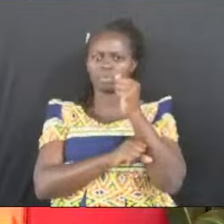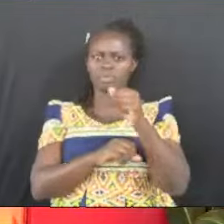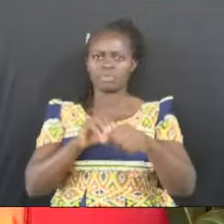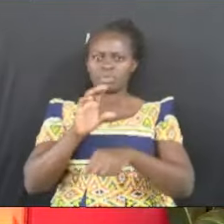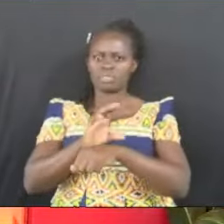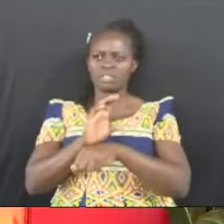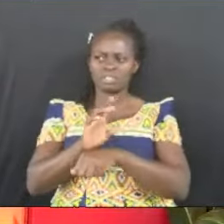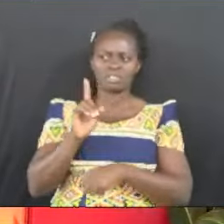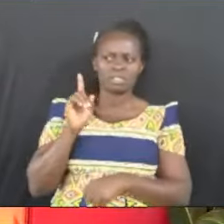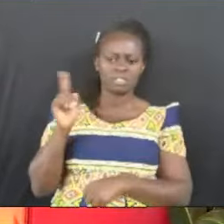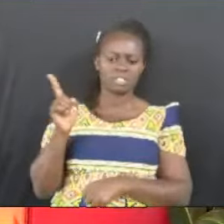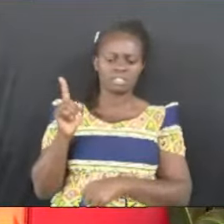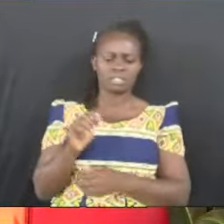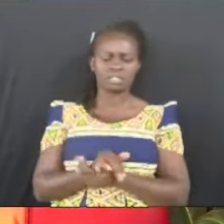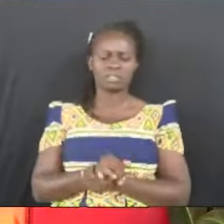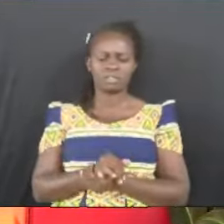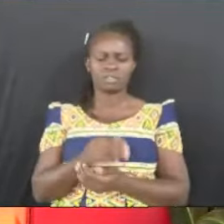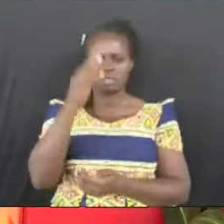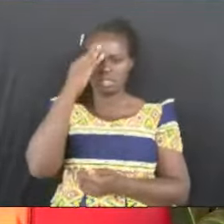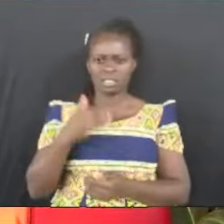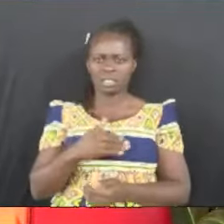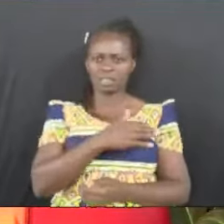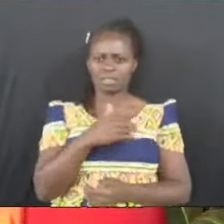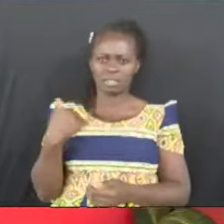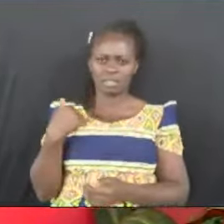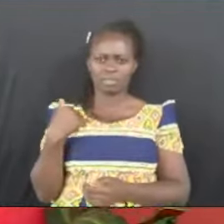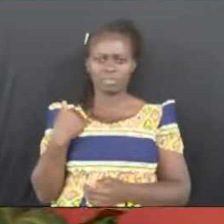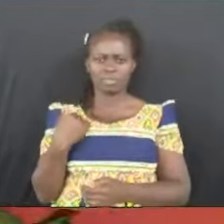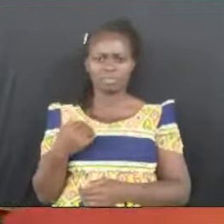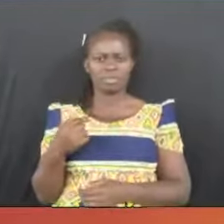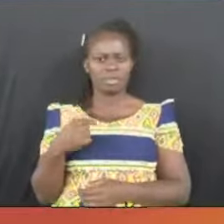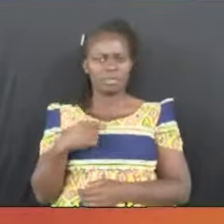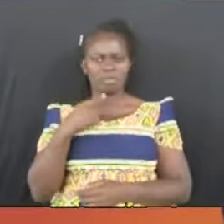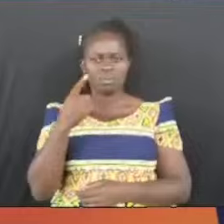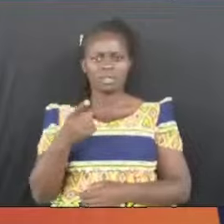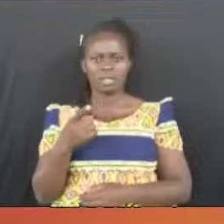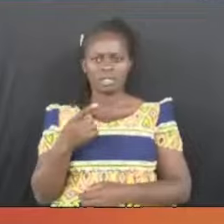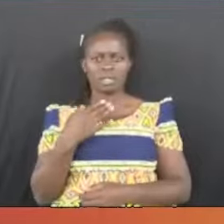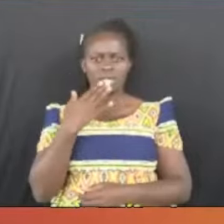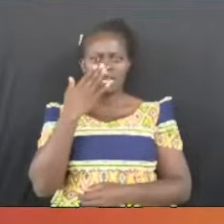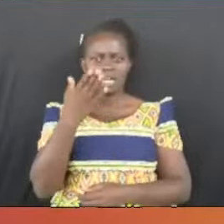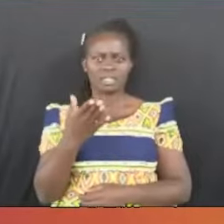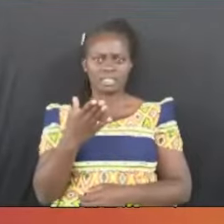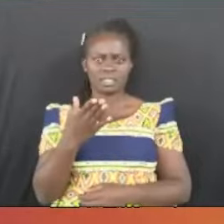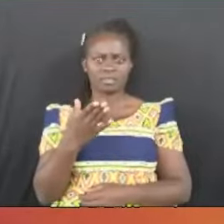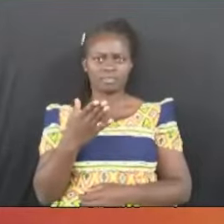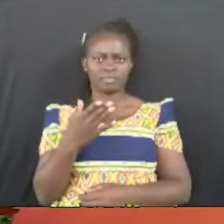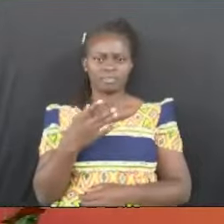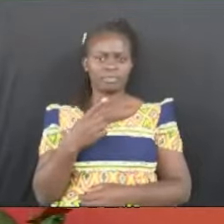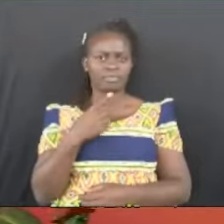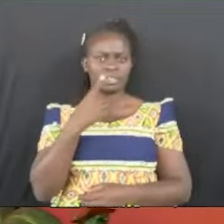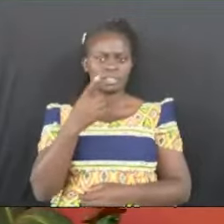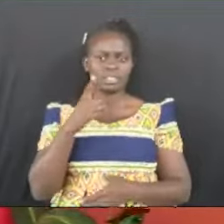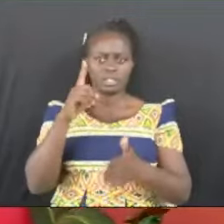Patriarch? I will say, we don't despise Catholics. We Seventh-day Adventists,